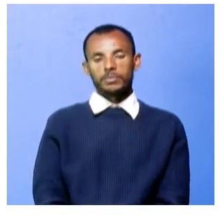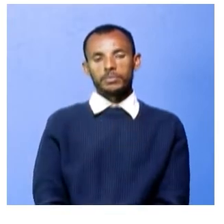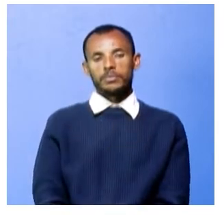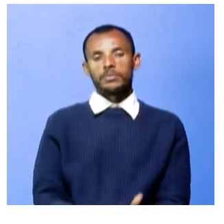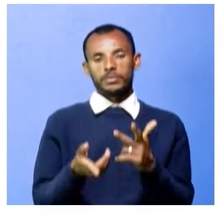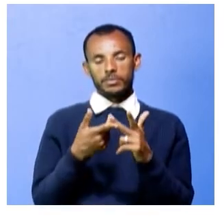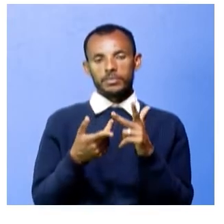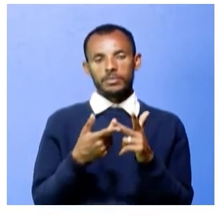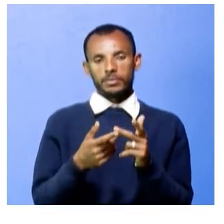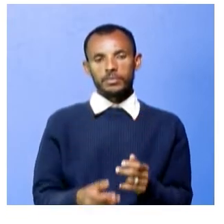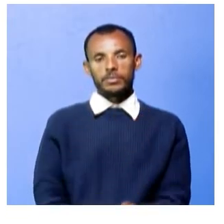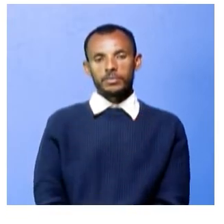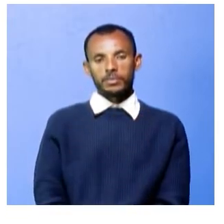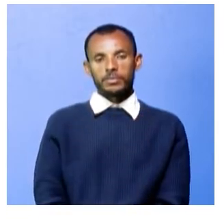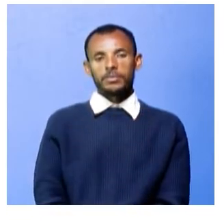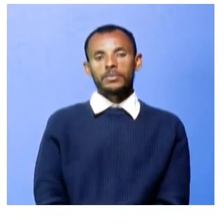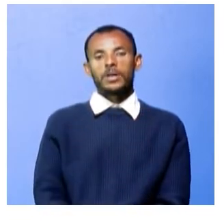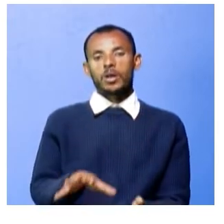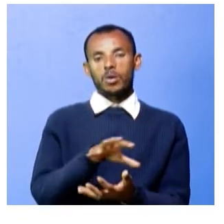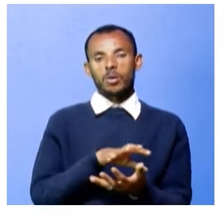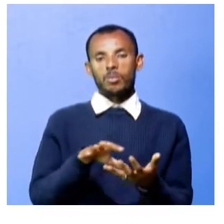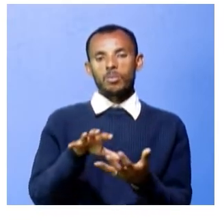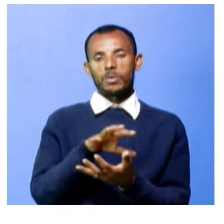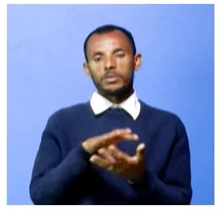The third one is composite number.